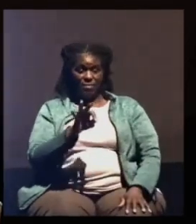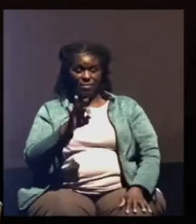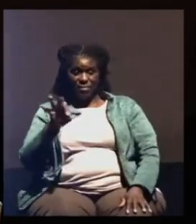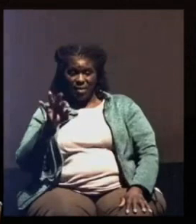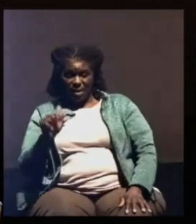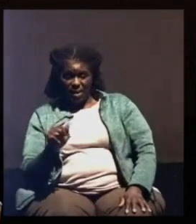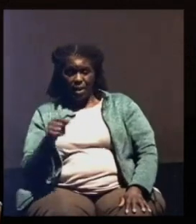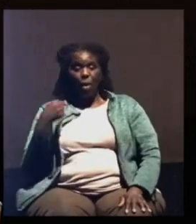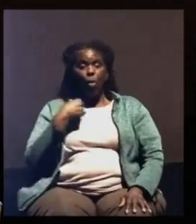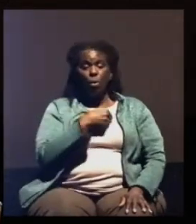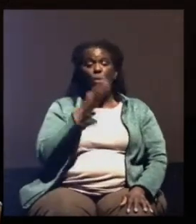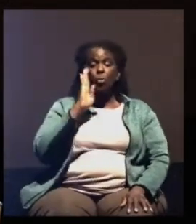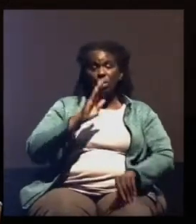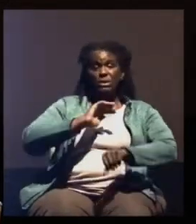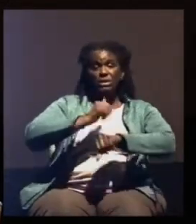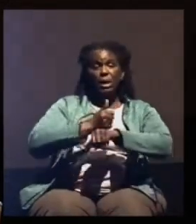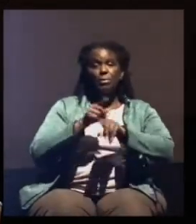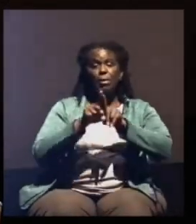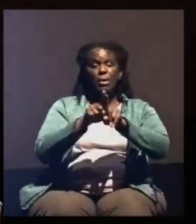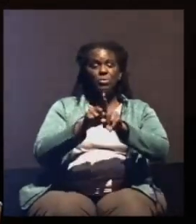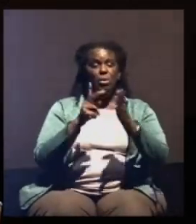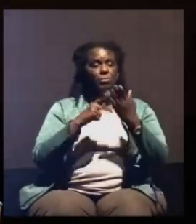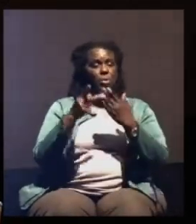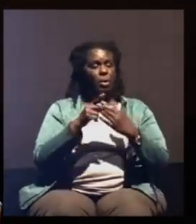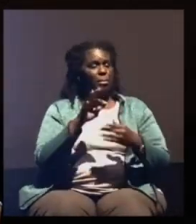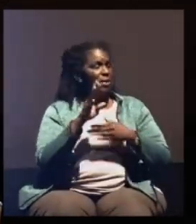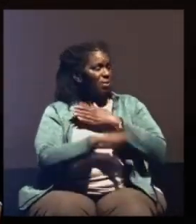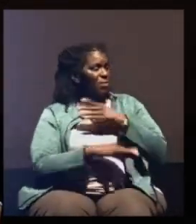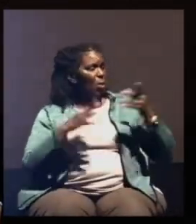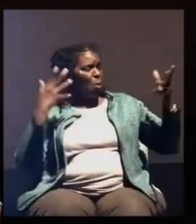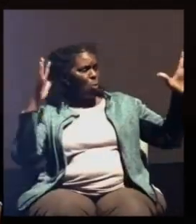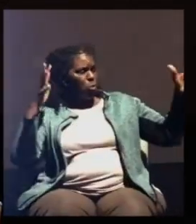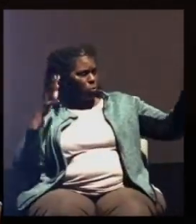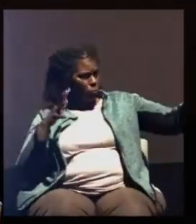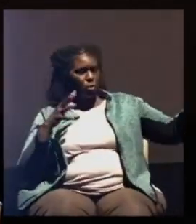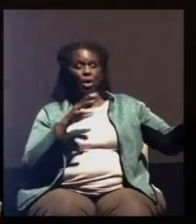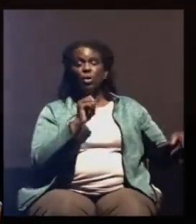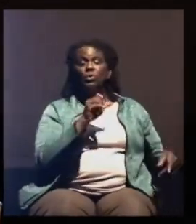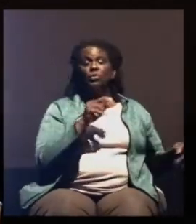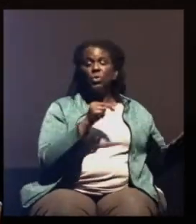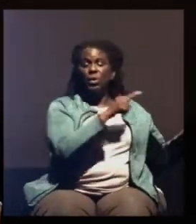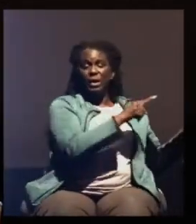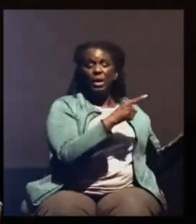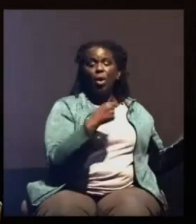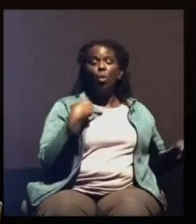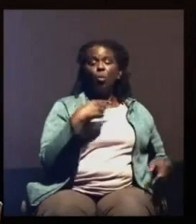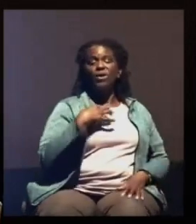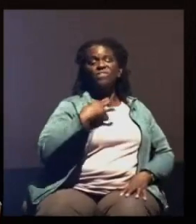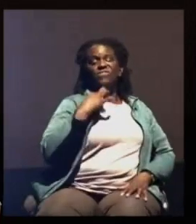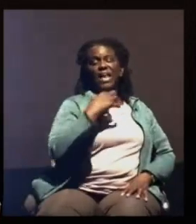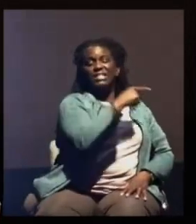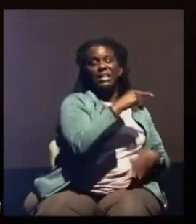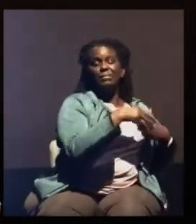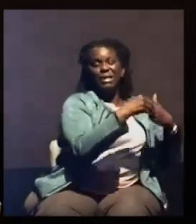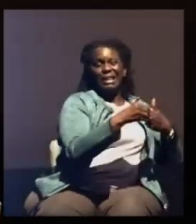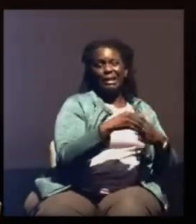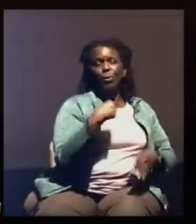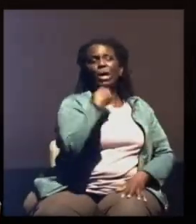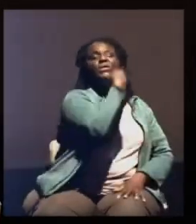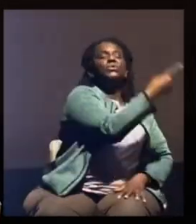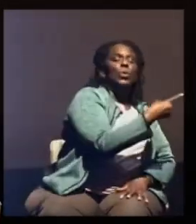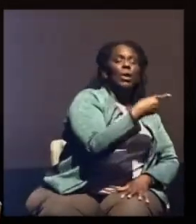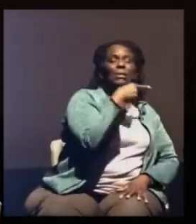rolling out a mentorship program in the fall. And Sean doesn't know this yet, but he's been voluntold to lead it because he's a